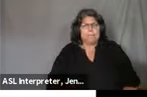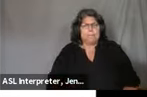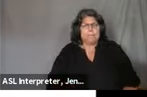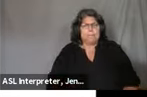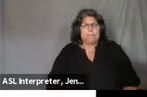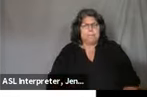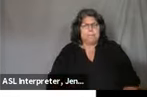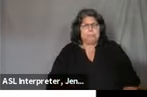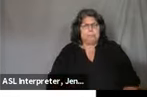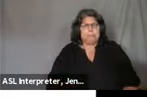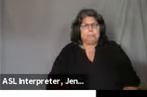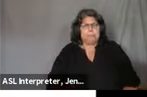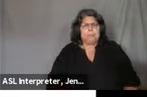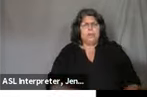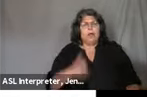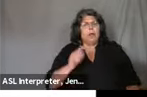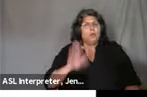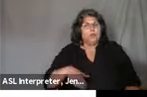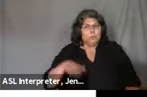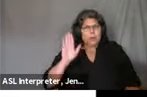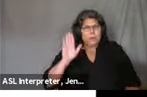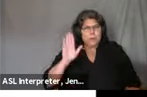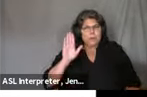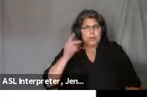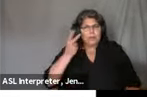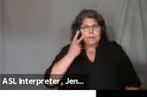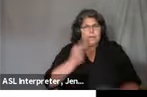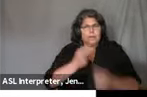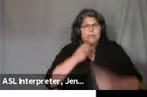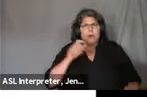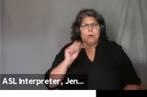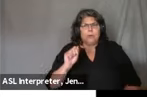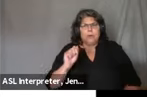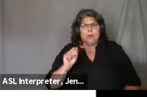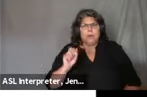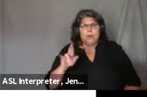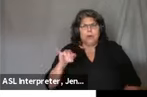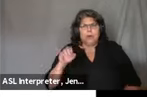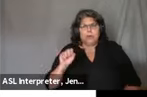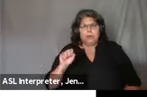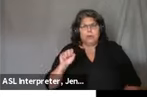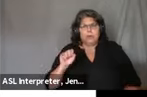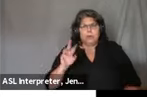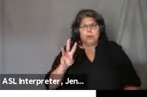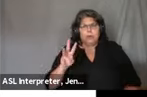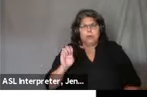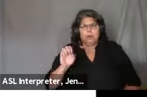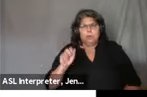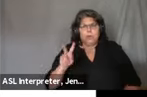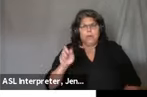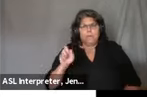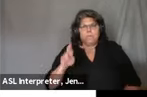I'll take a raised hand now. I see a raised hand from Eris Weaver. I will unmute you.